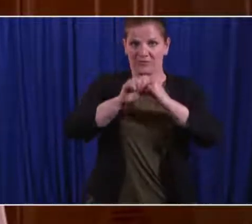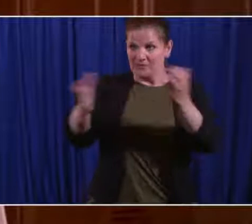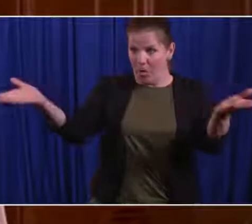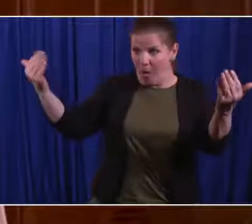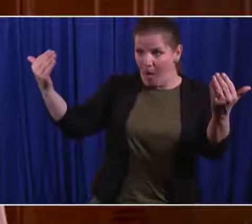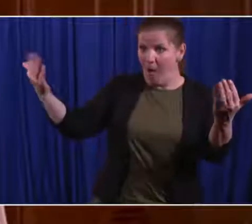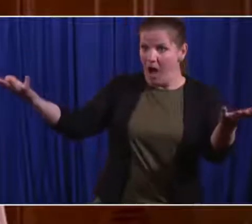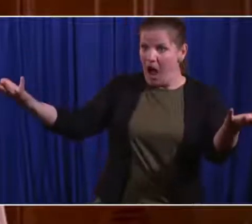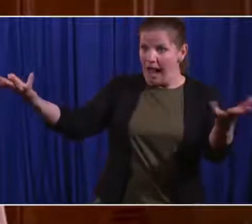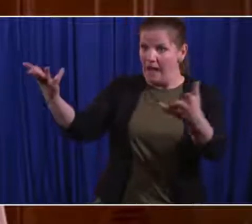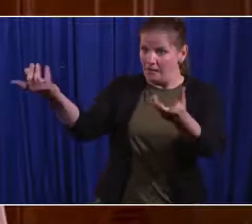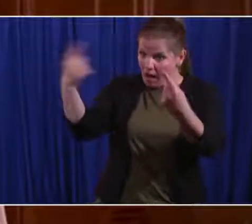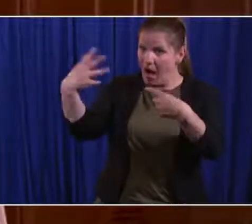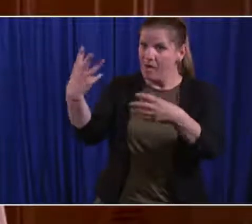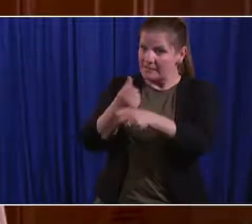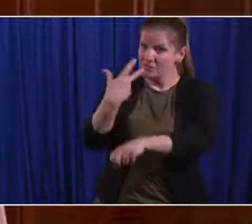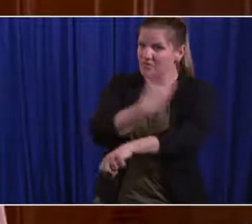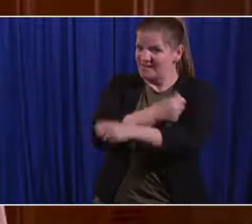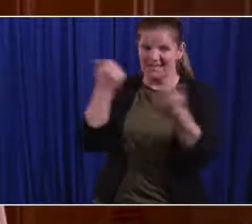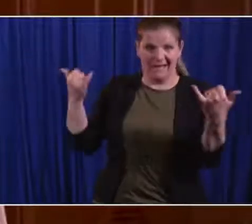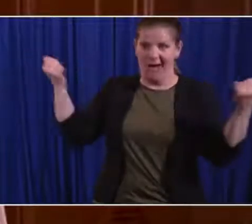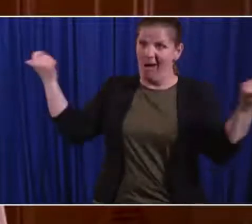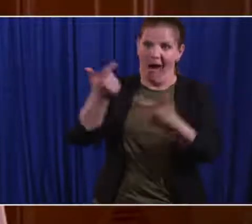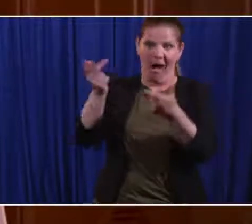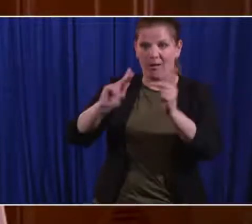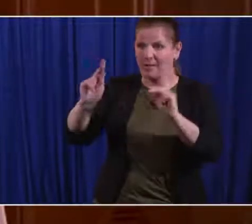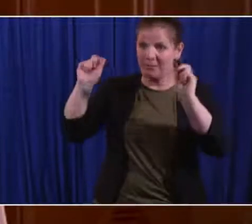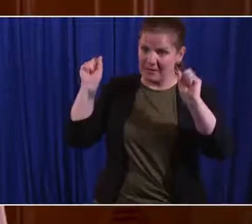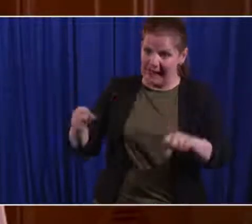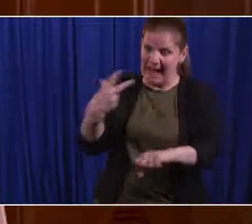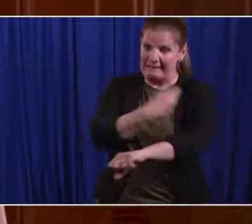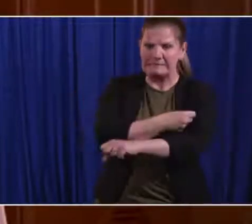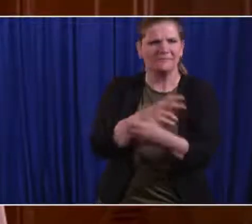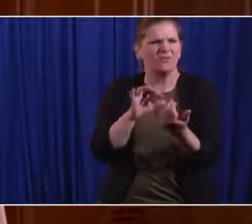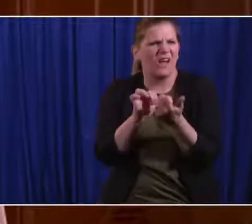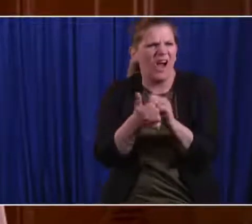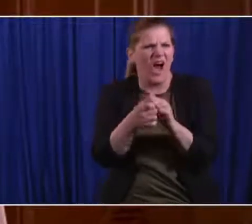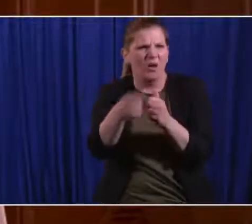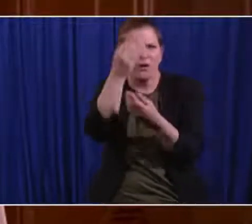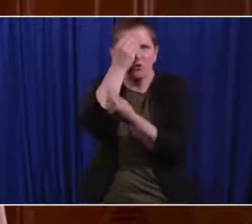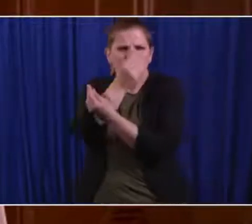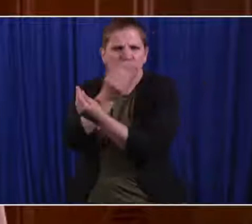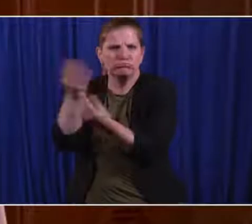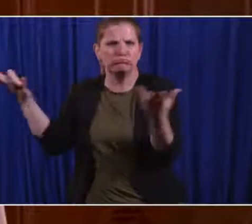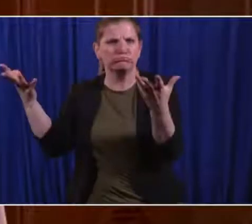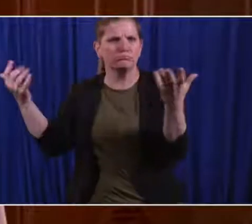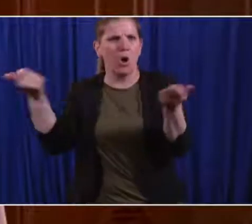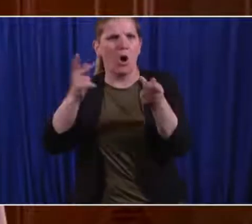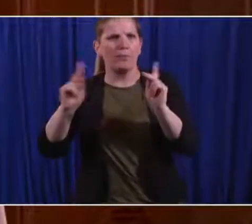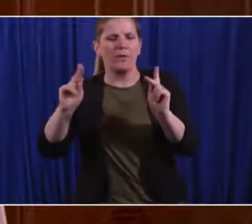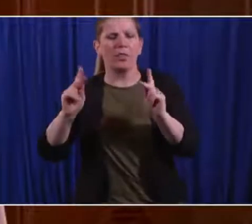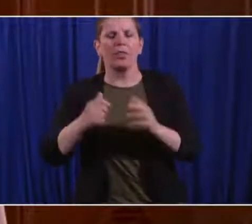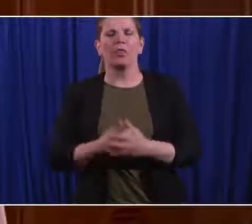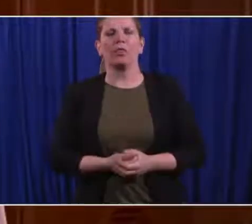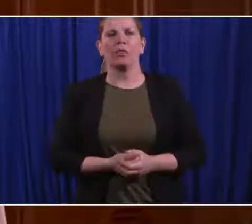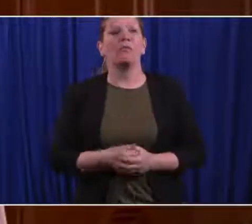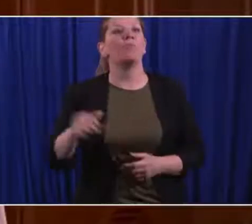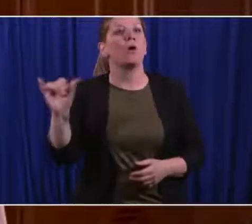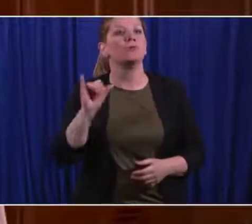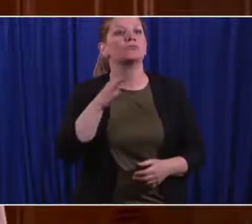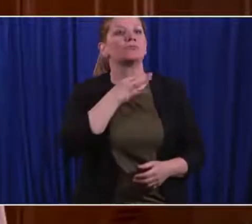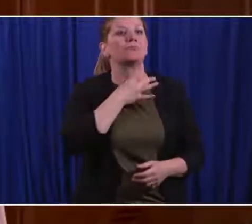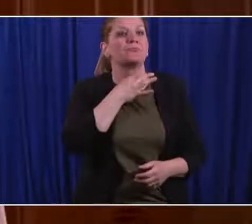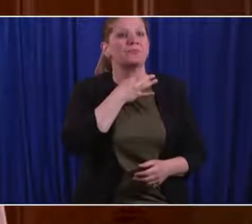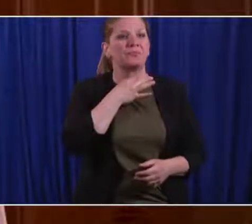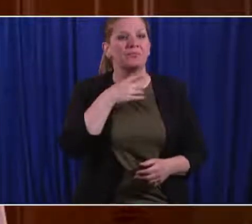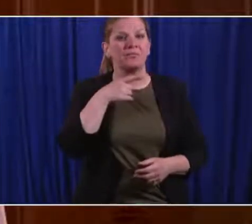to everybody, or is it, how are they supposed to let people know? And also, are we starting to reach a part where vaccine